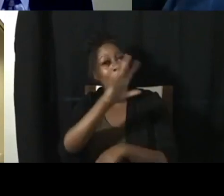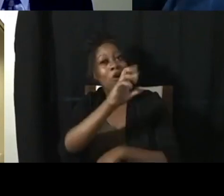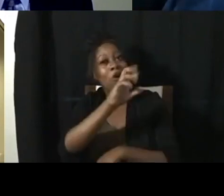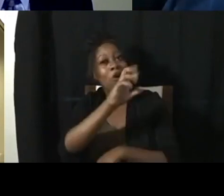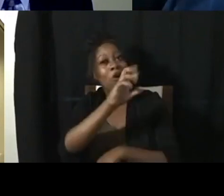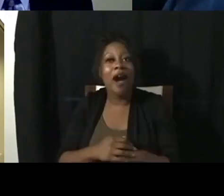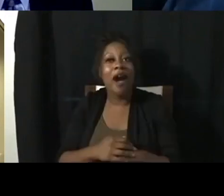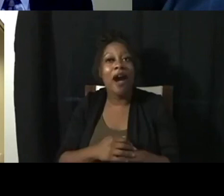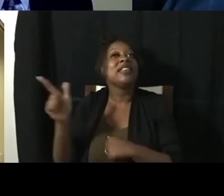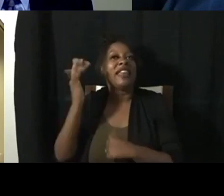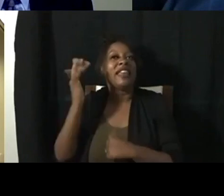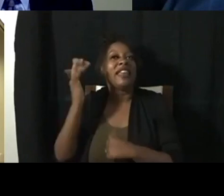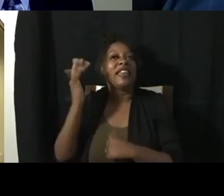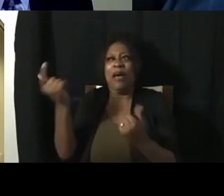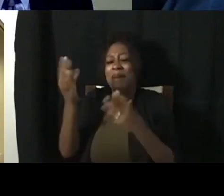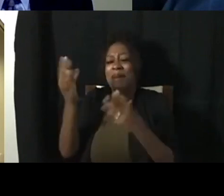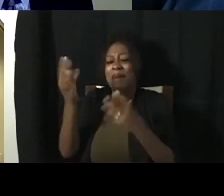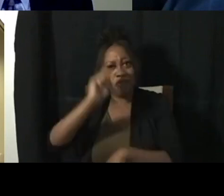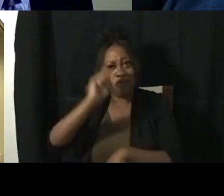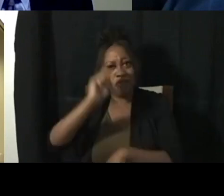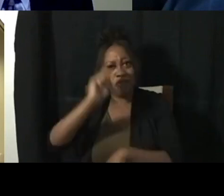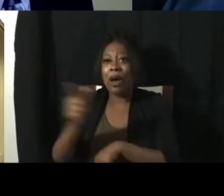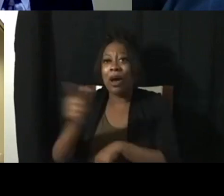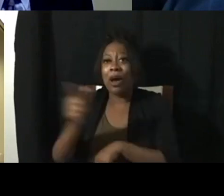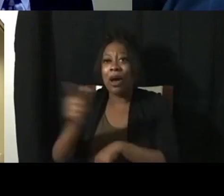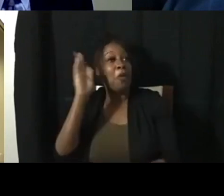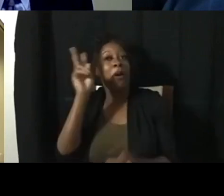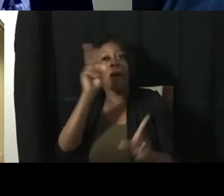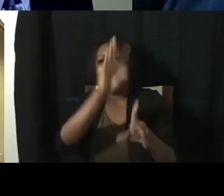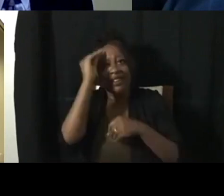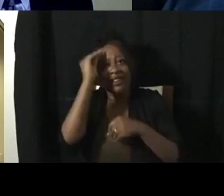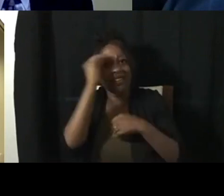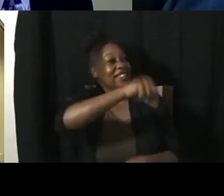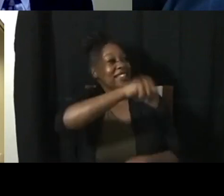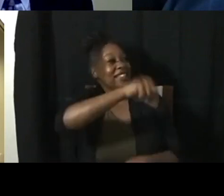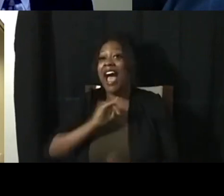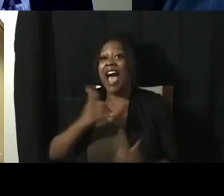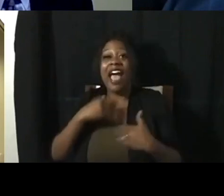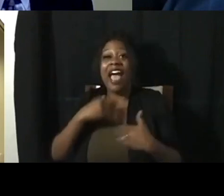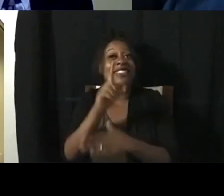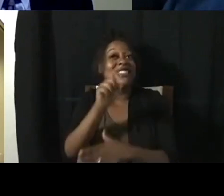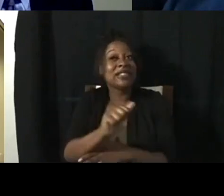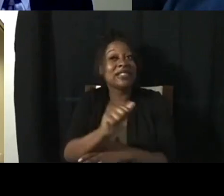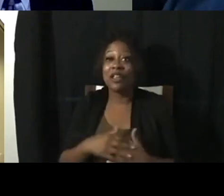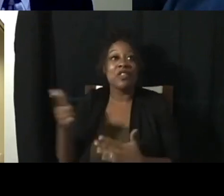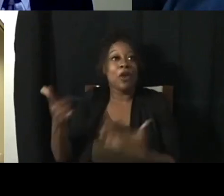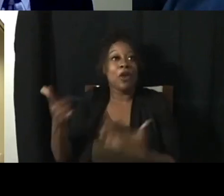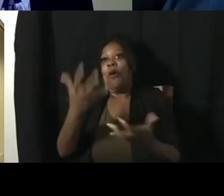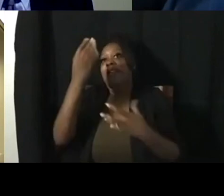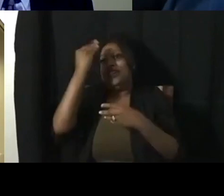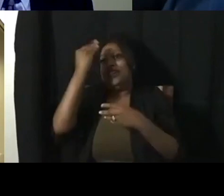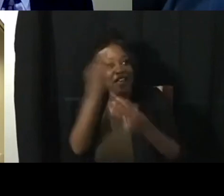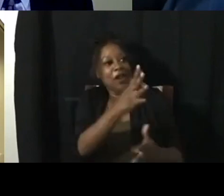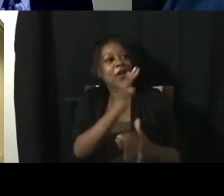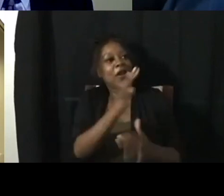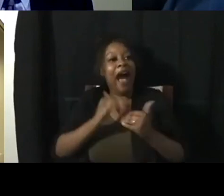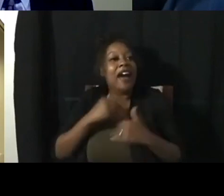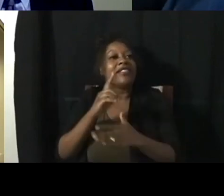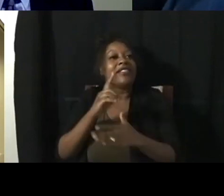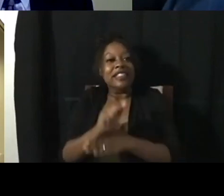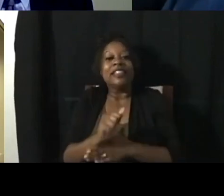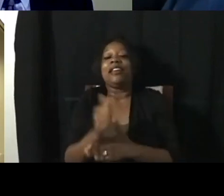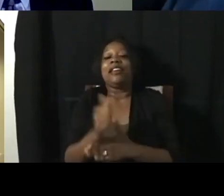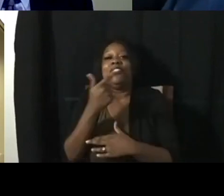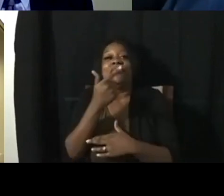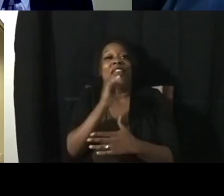say immediately that they have a disability. You won't have an issue with self-identification. They'll want to self-identify because they know it's going to help them in employment because you're going to accommodate them.